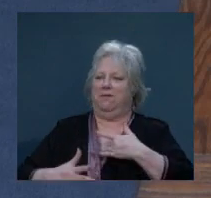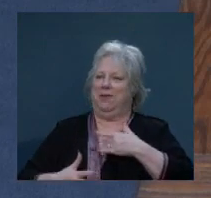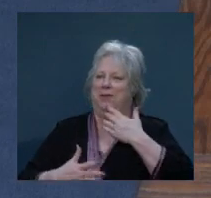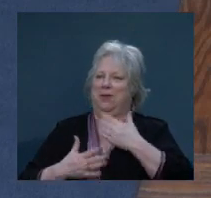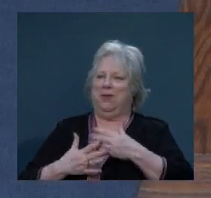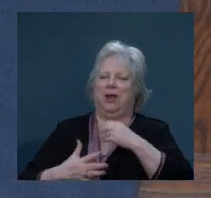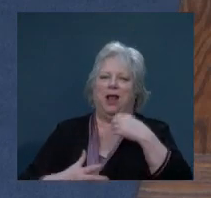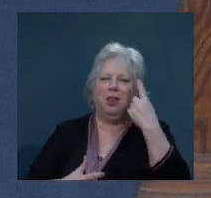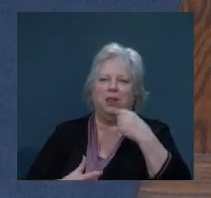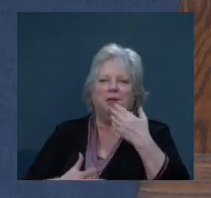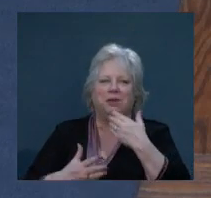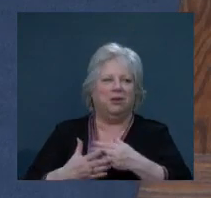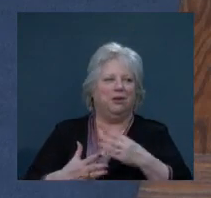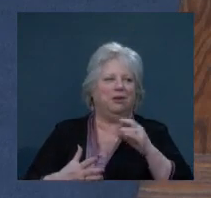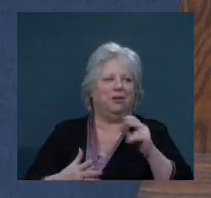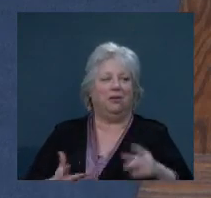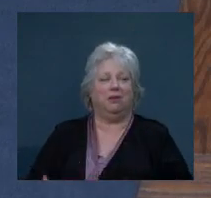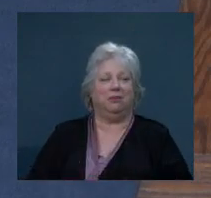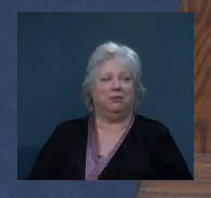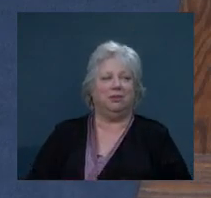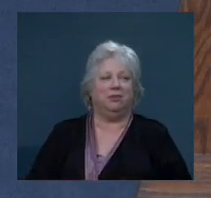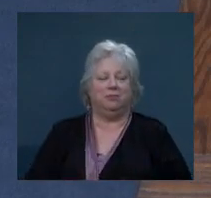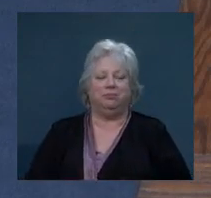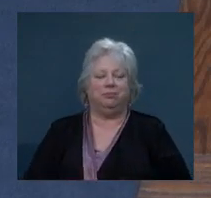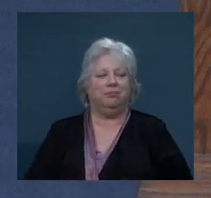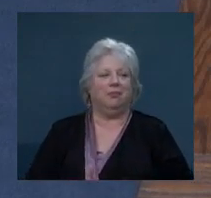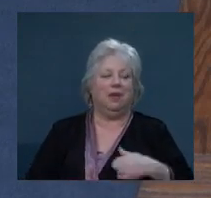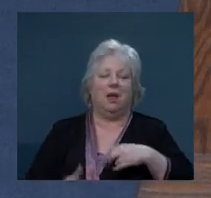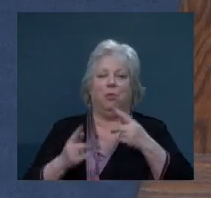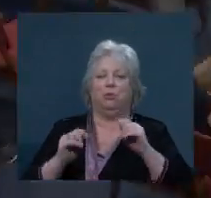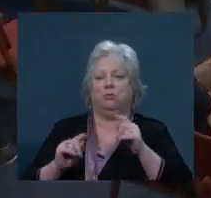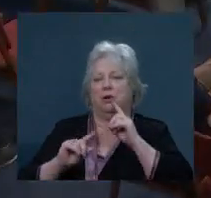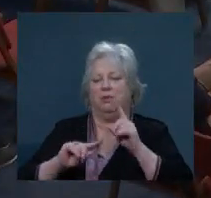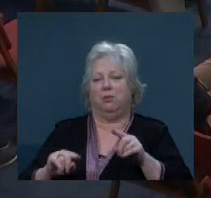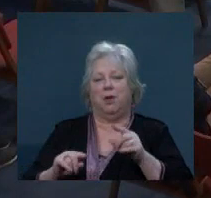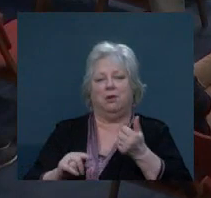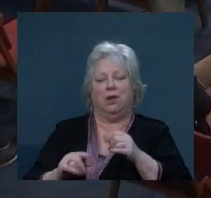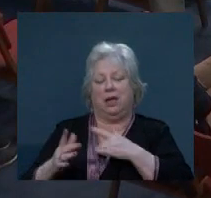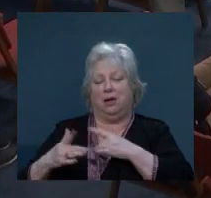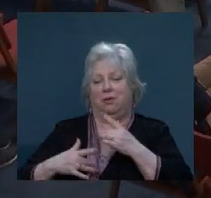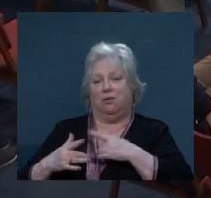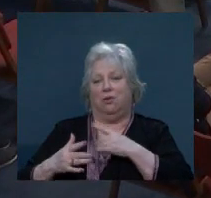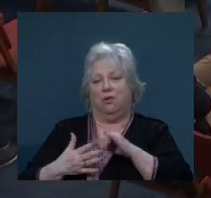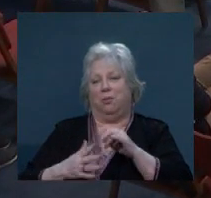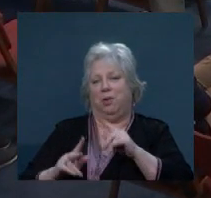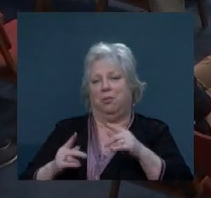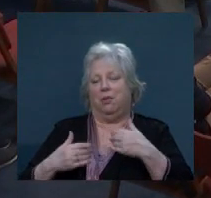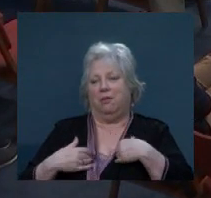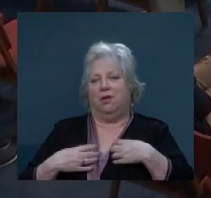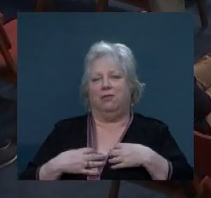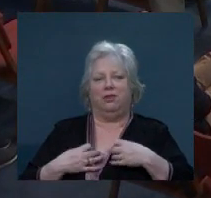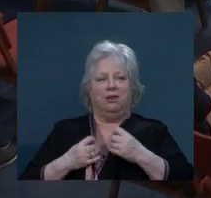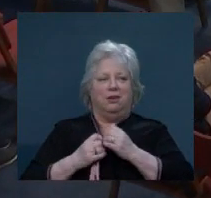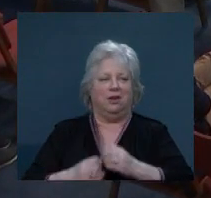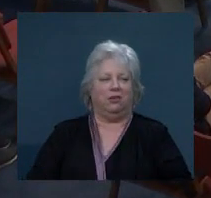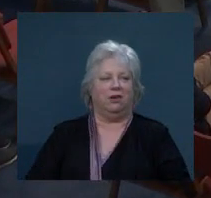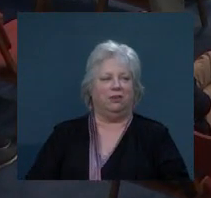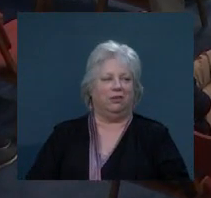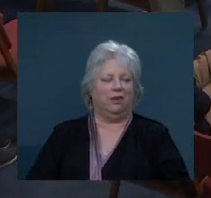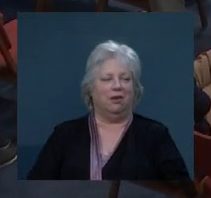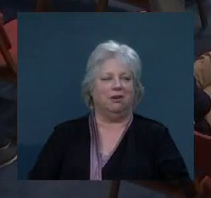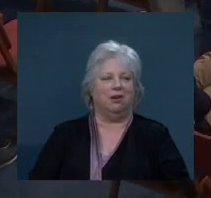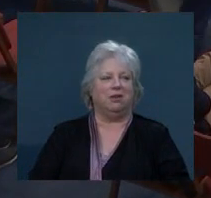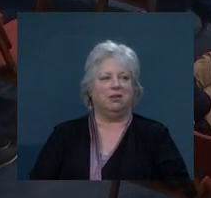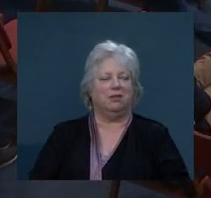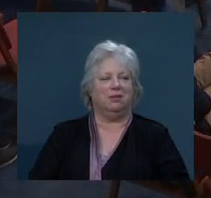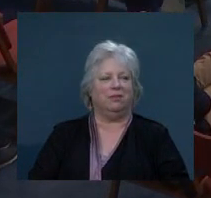So, you know, I'll try to address any concerns that anyone have. Thank you. We have